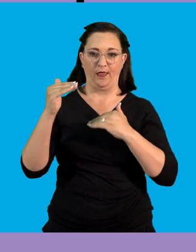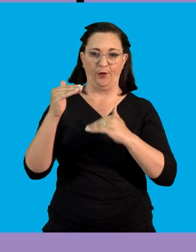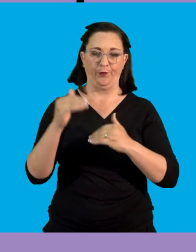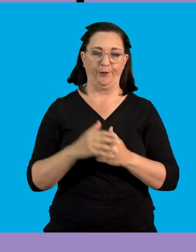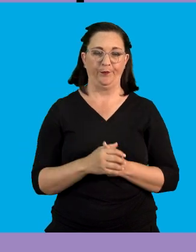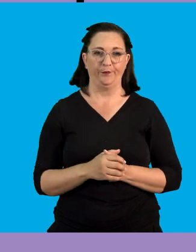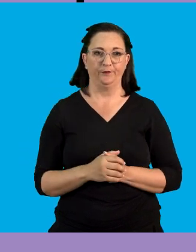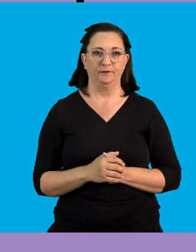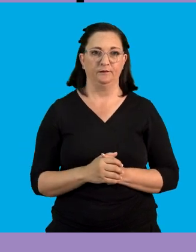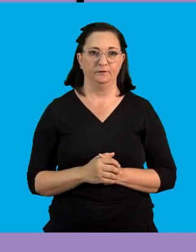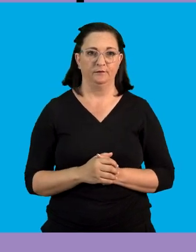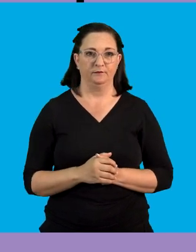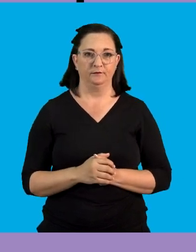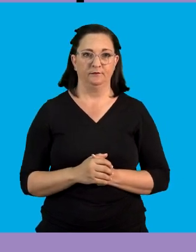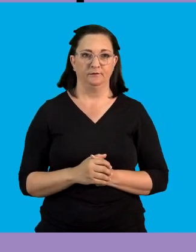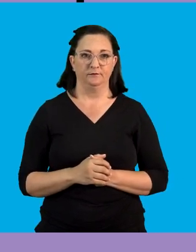parallelogram.